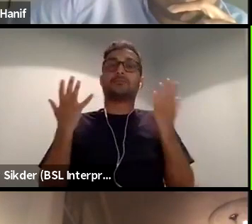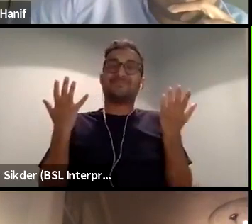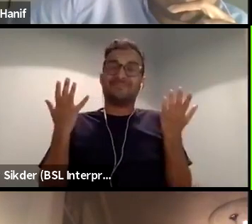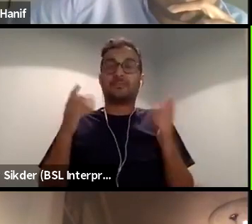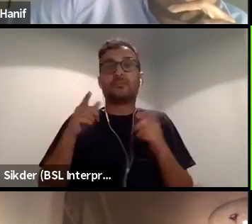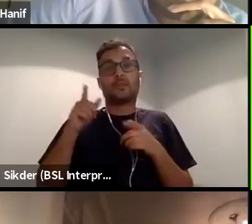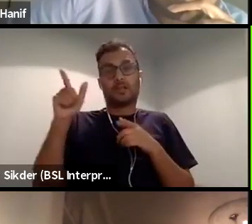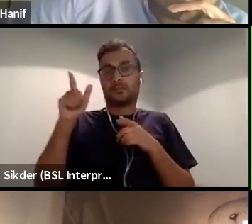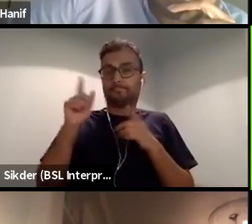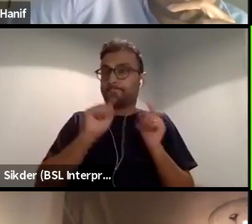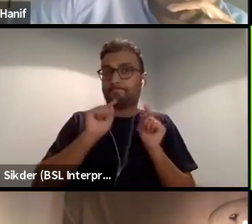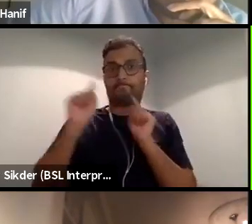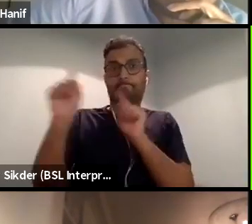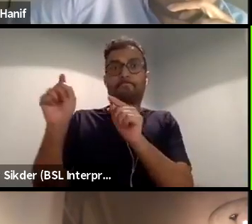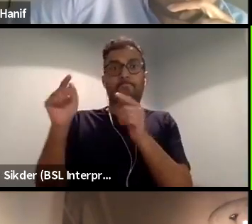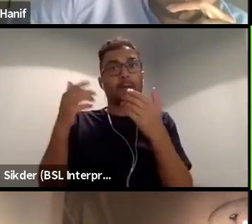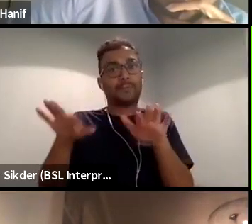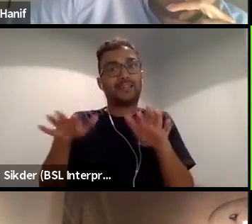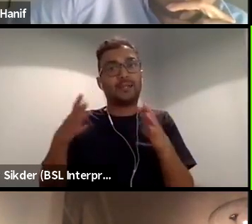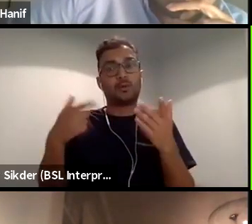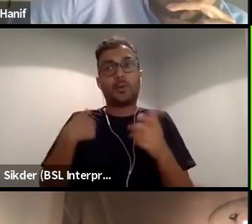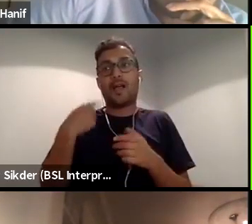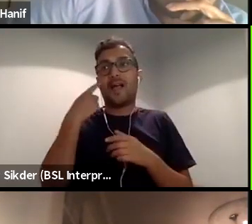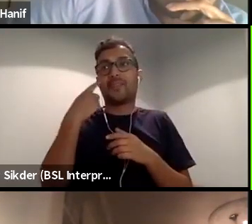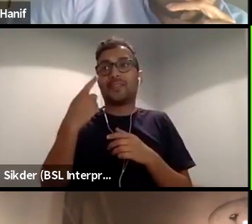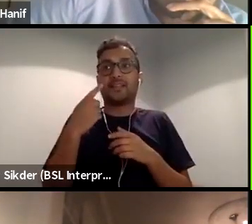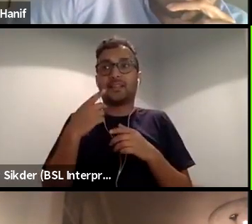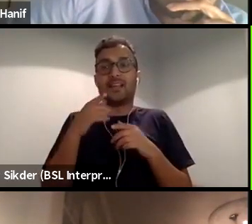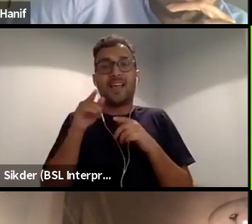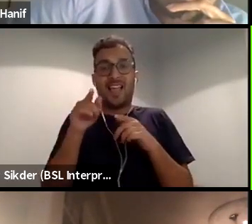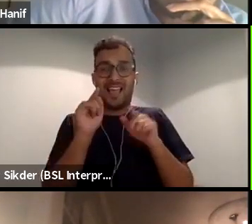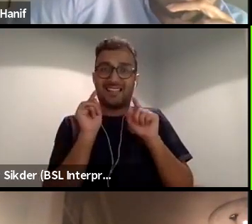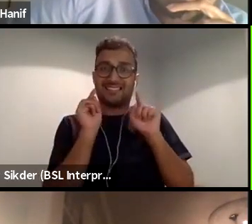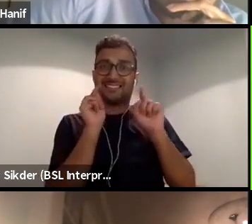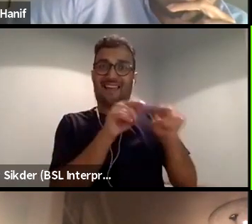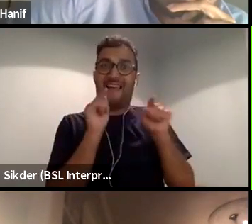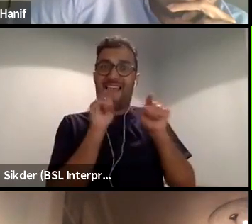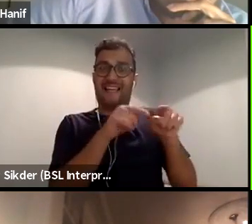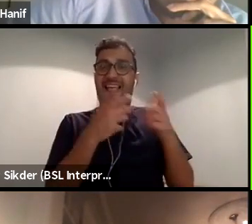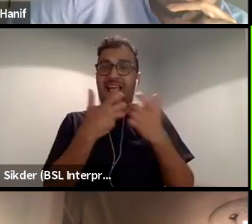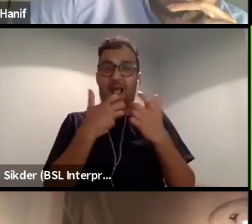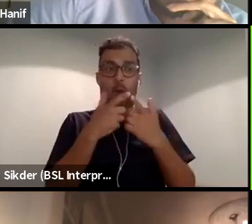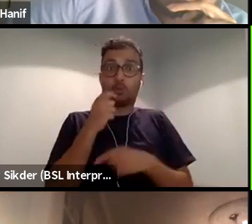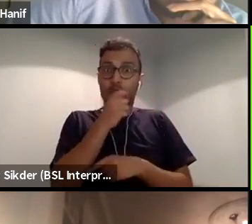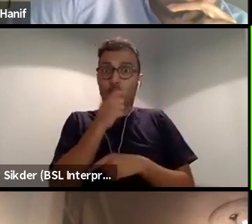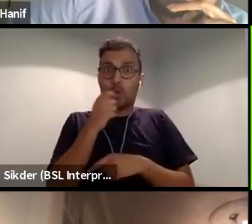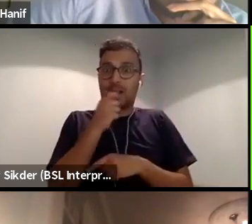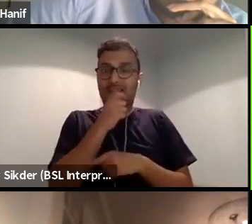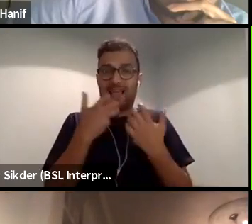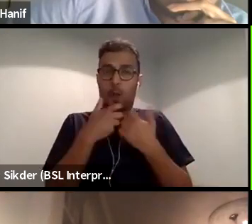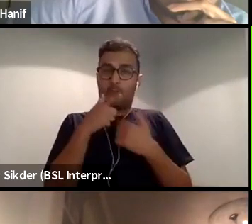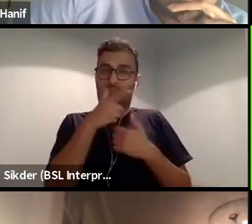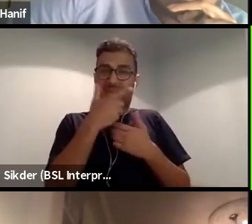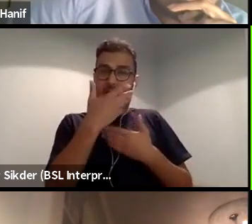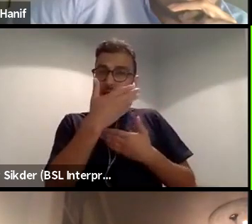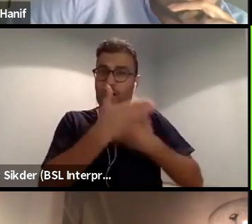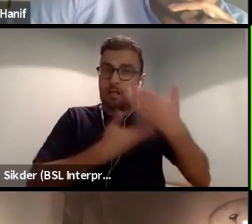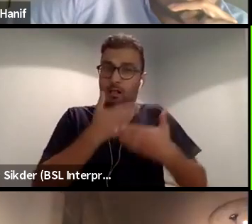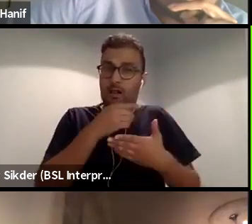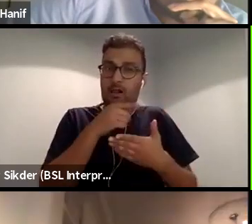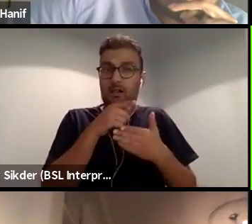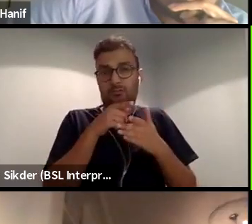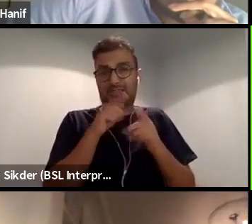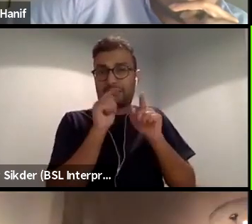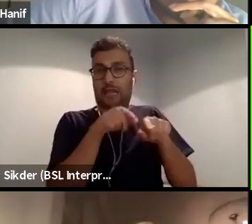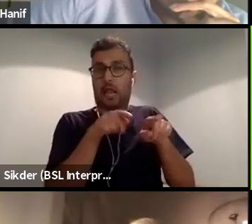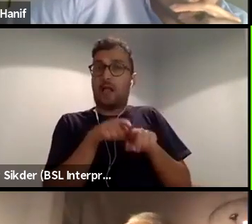of classified in the instincts of journalists, certainly. But perhaps one of the other significant things